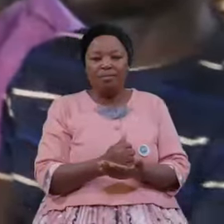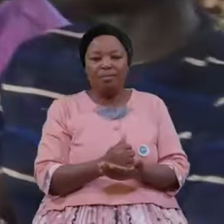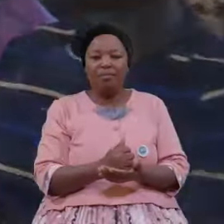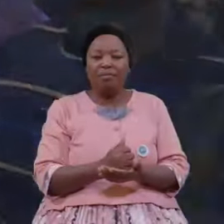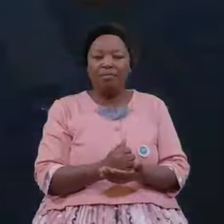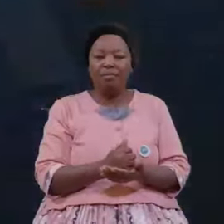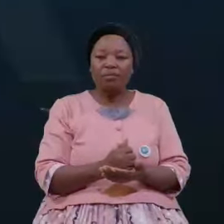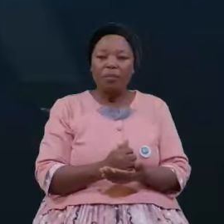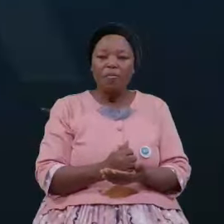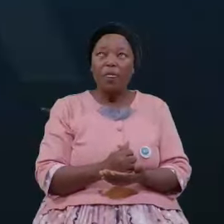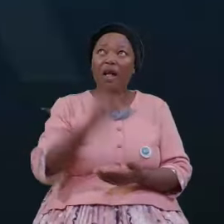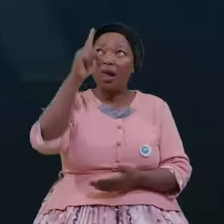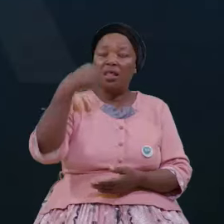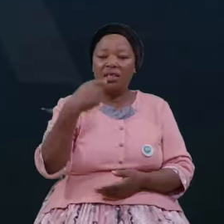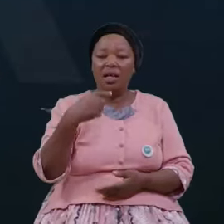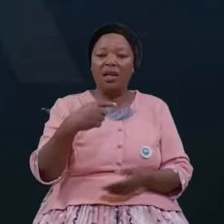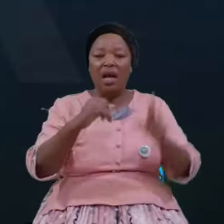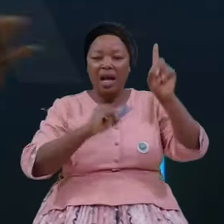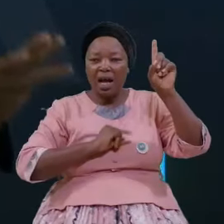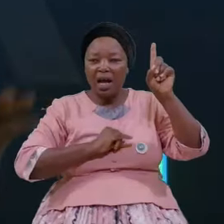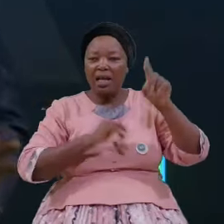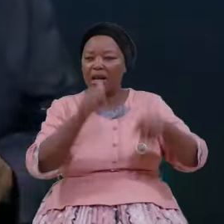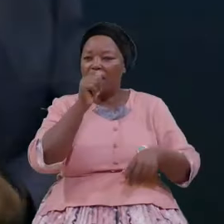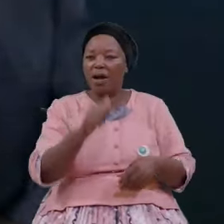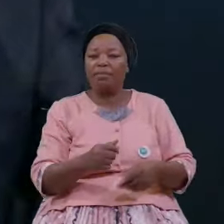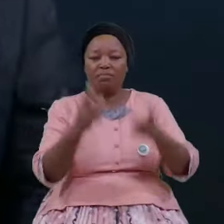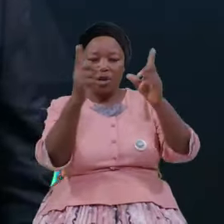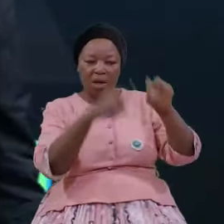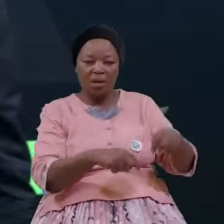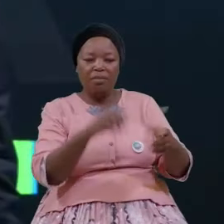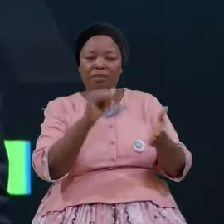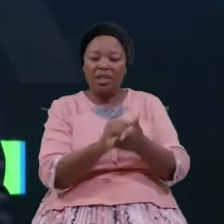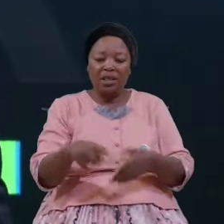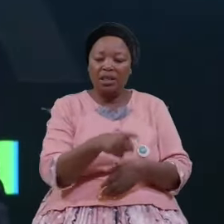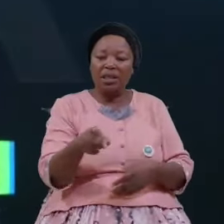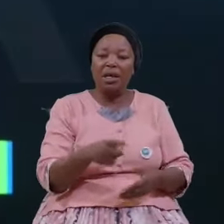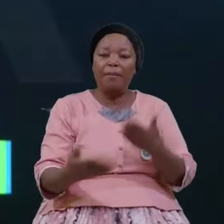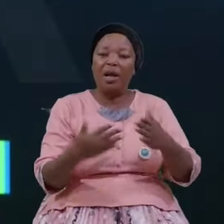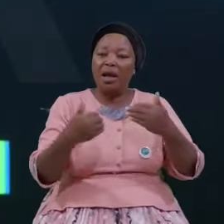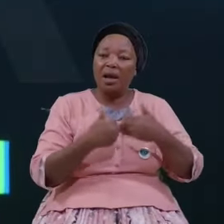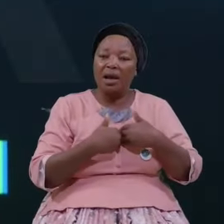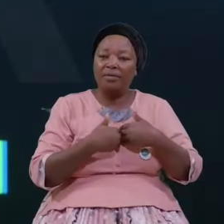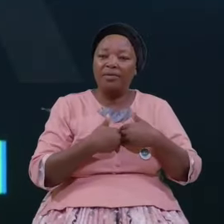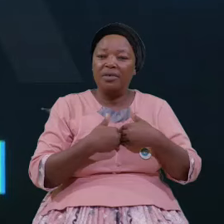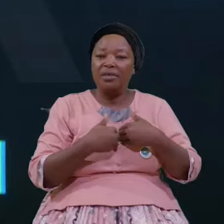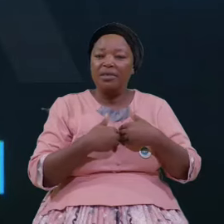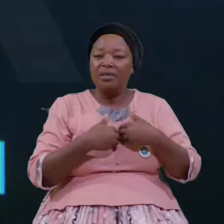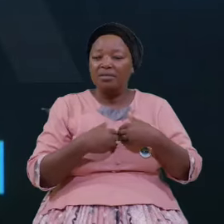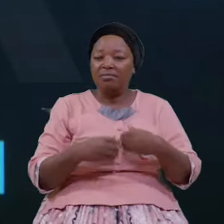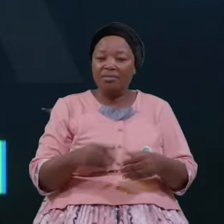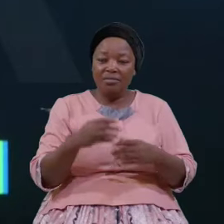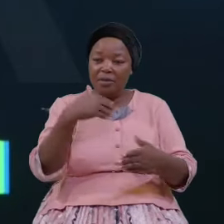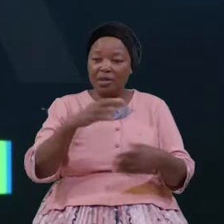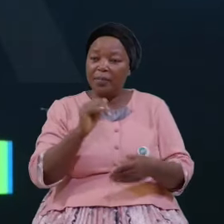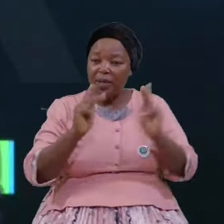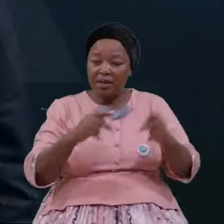I am come that they might have life. Tell the person by your side, today